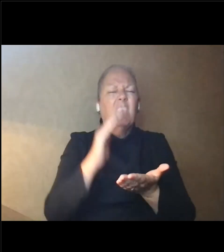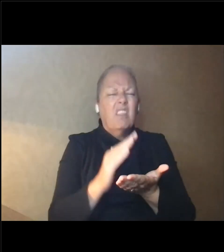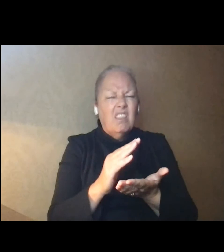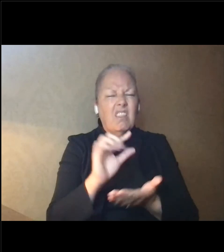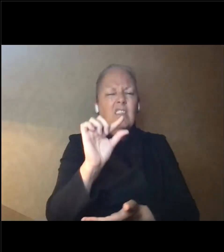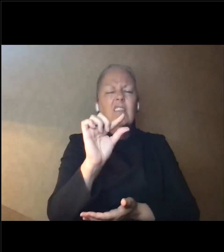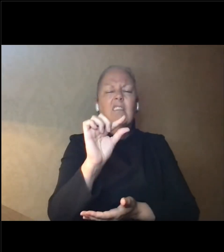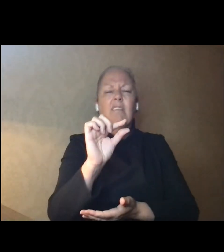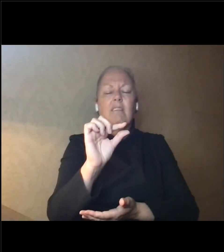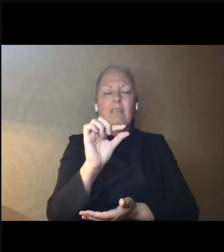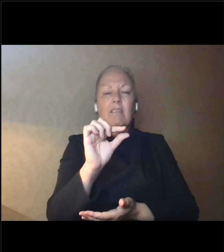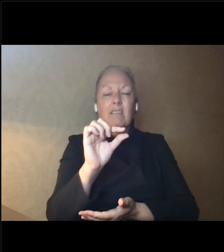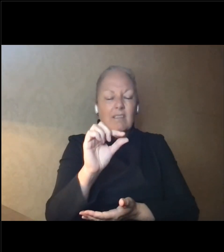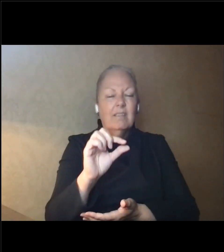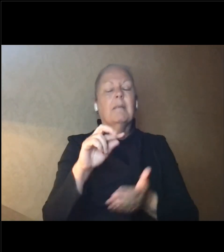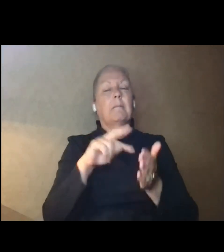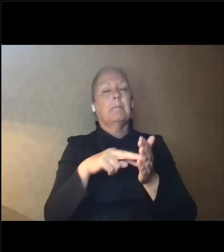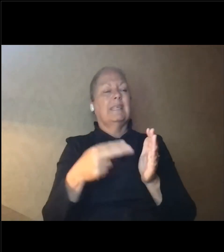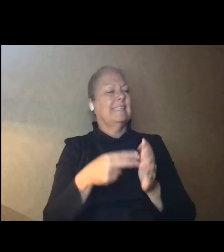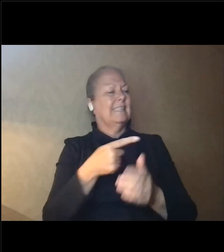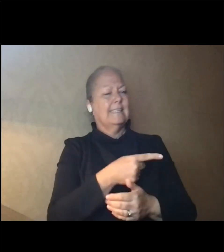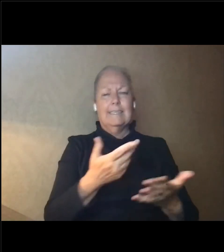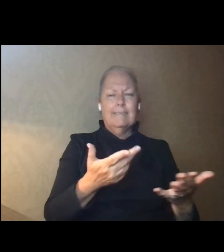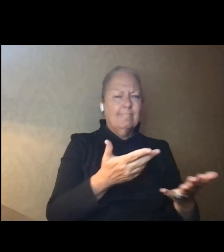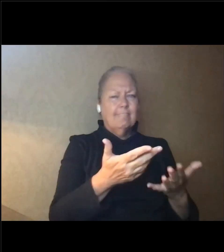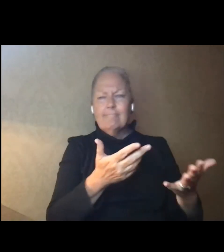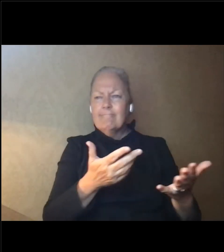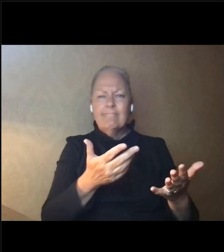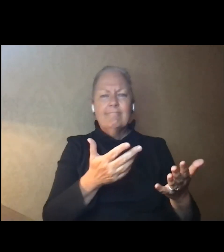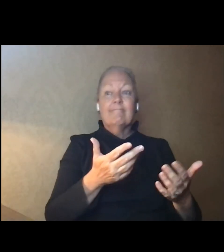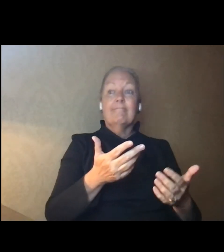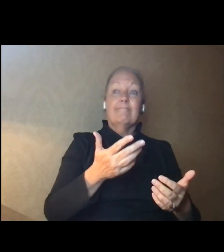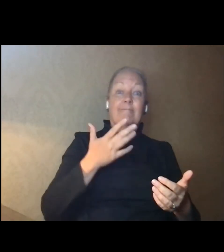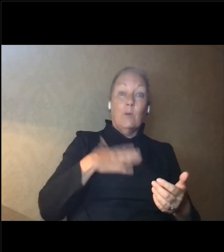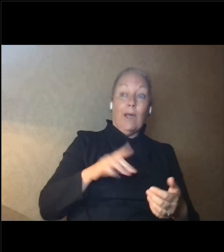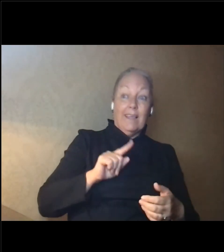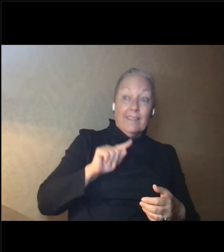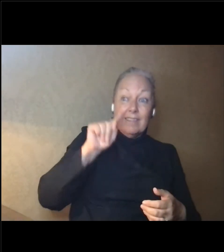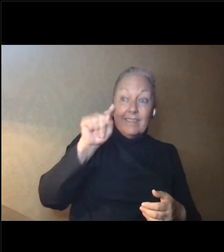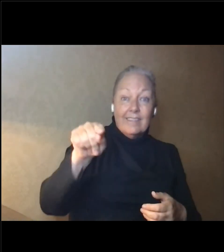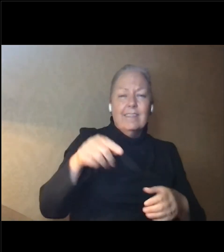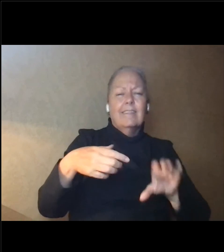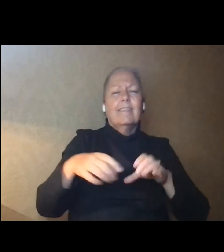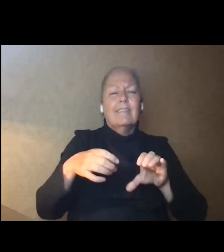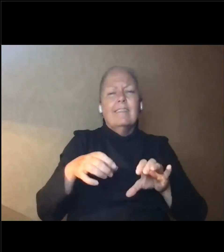hindrance in accessing the rehabilitation services and also assistive technology.